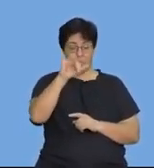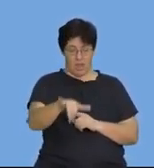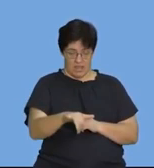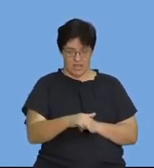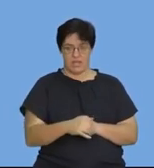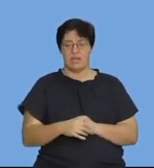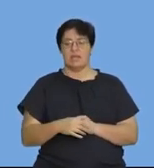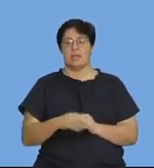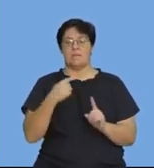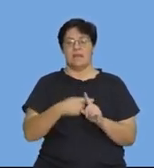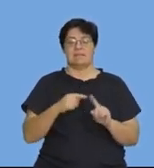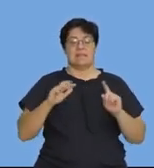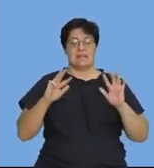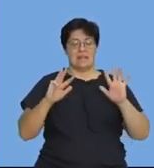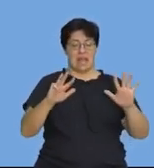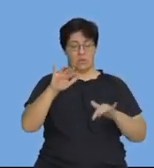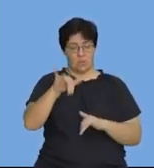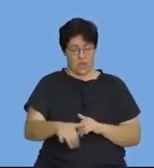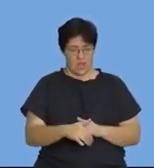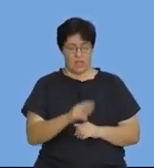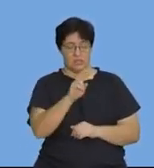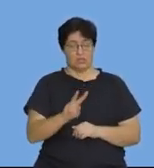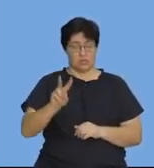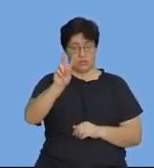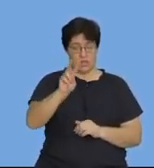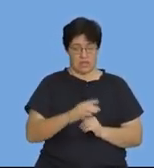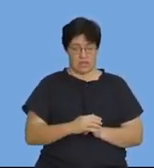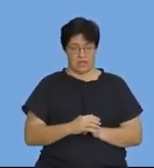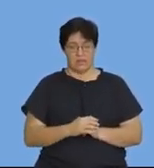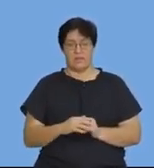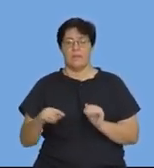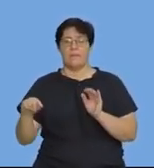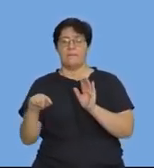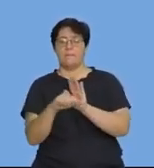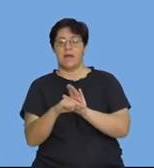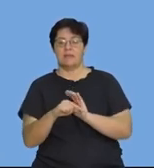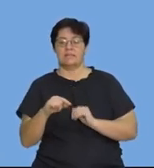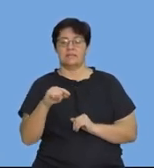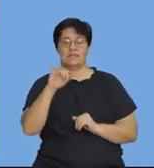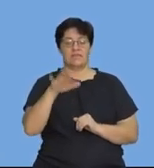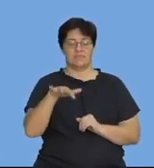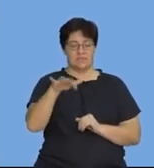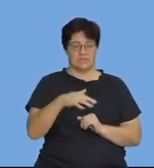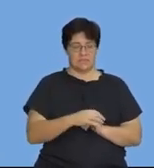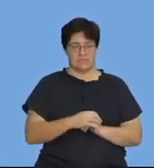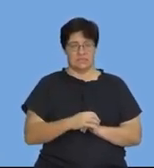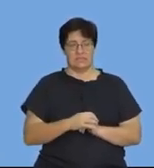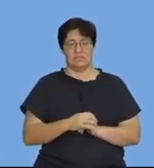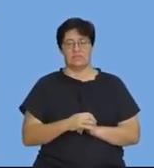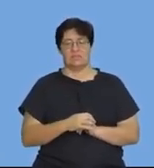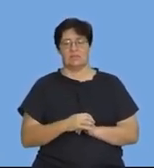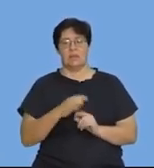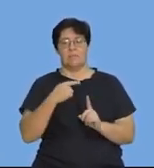plus 9y squared minus 15 plus